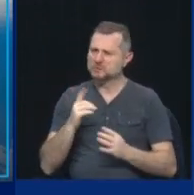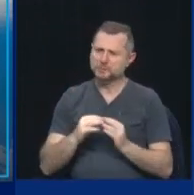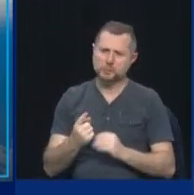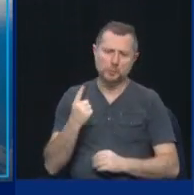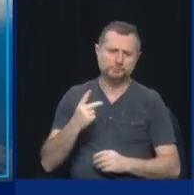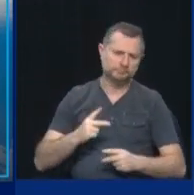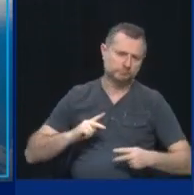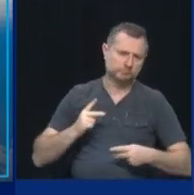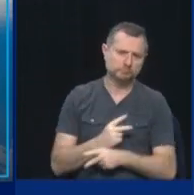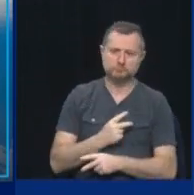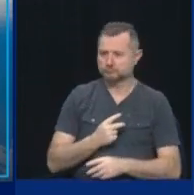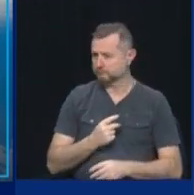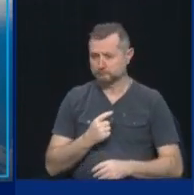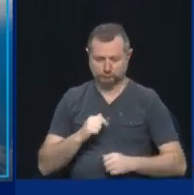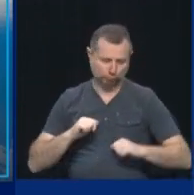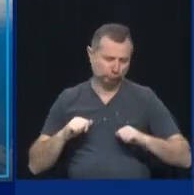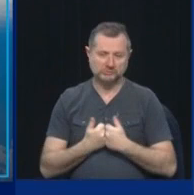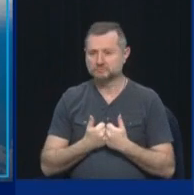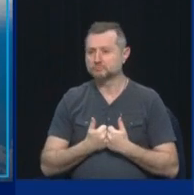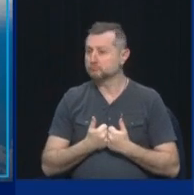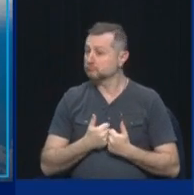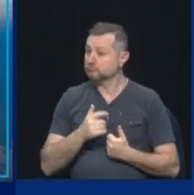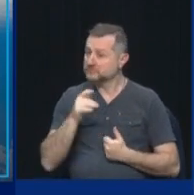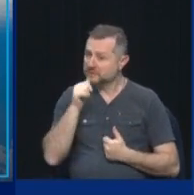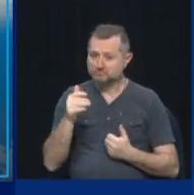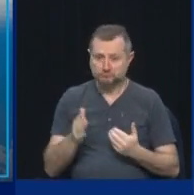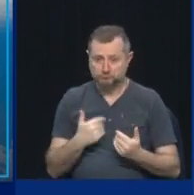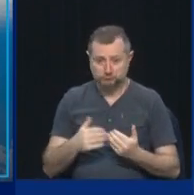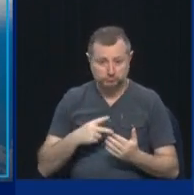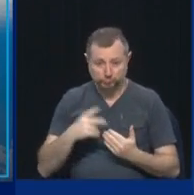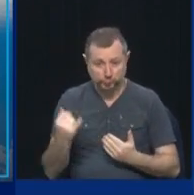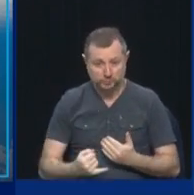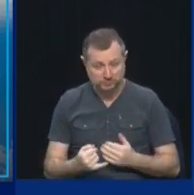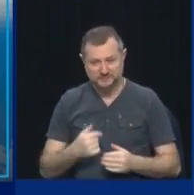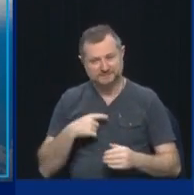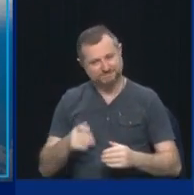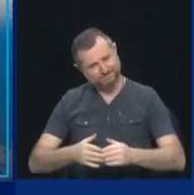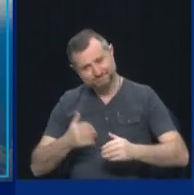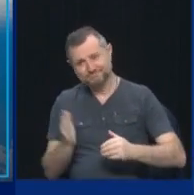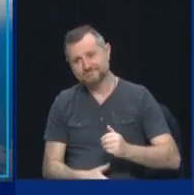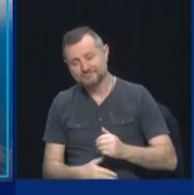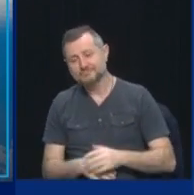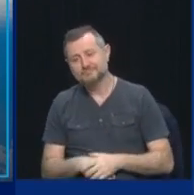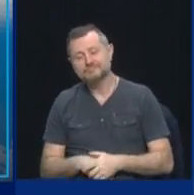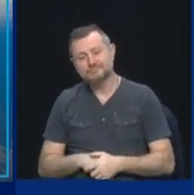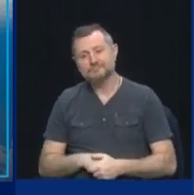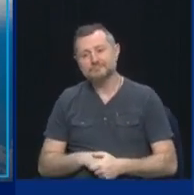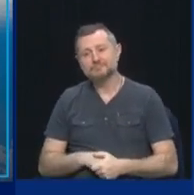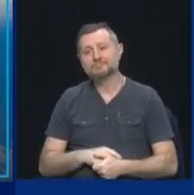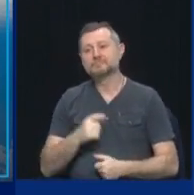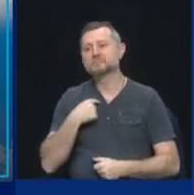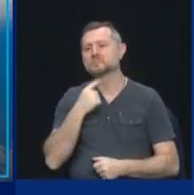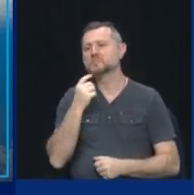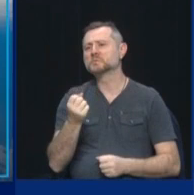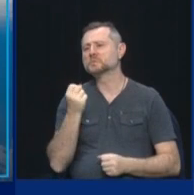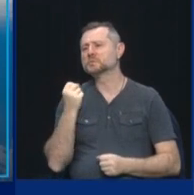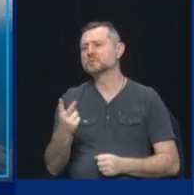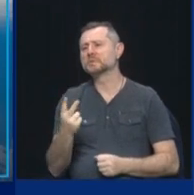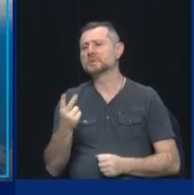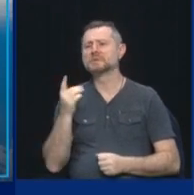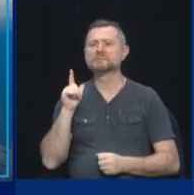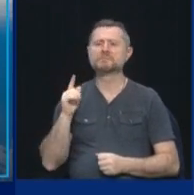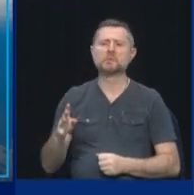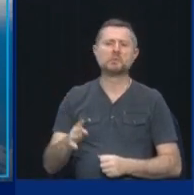project to get accomplished. There have been dozens and dozens of meetings that